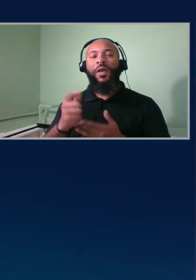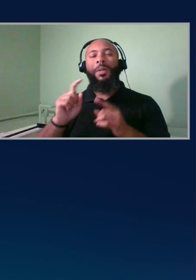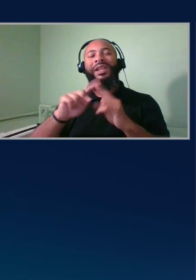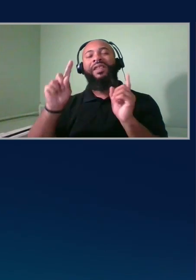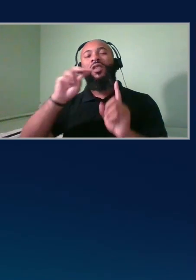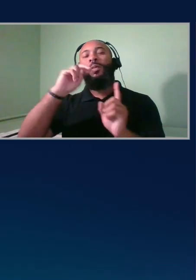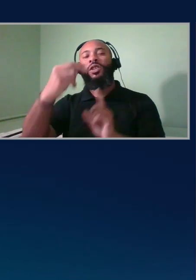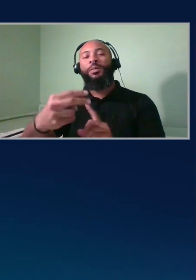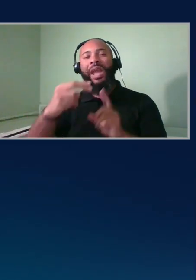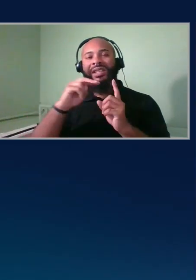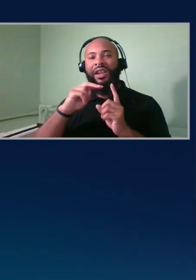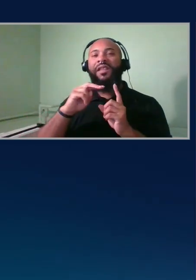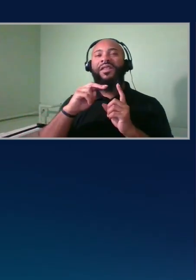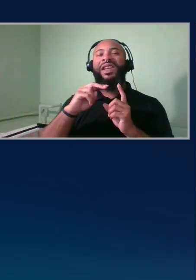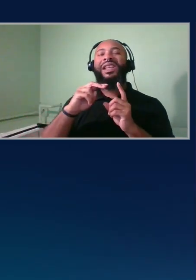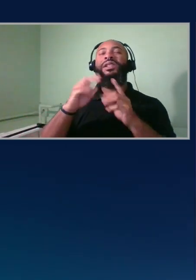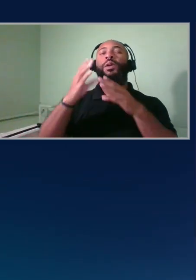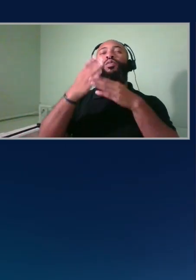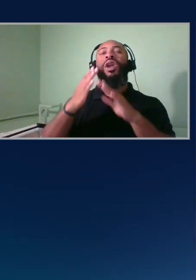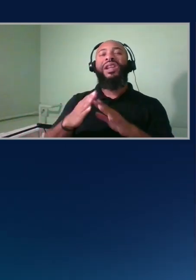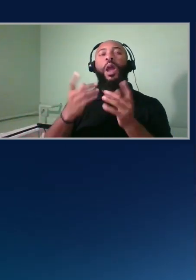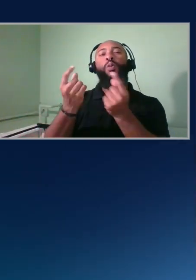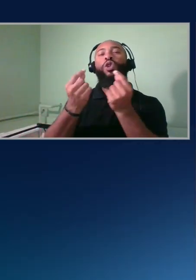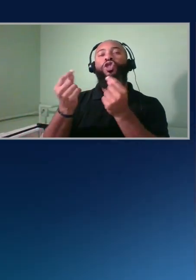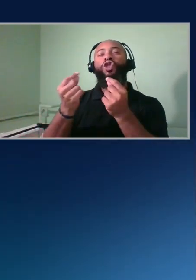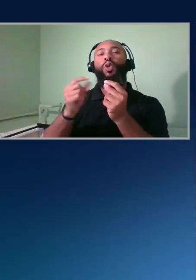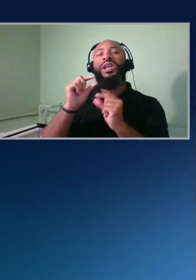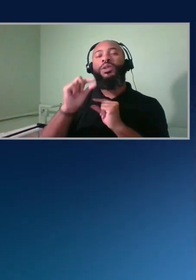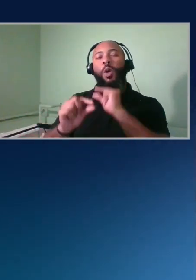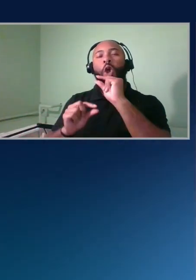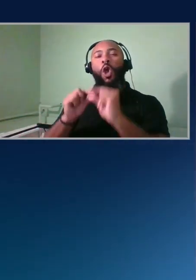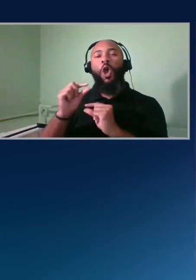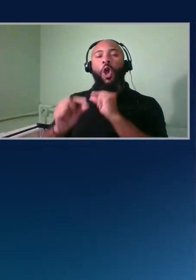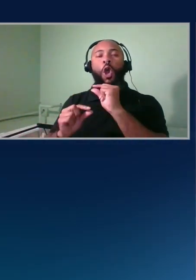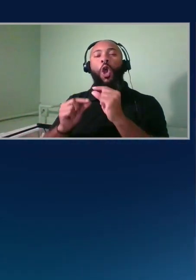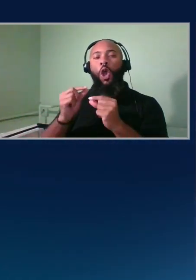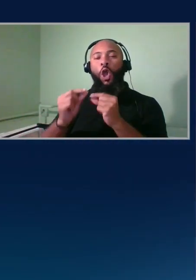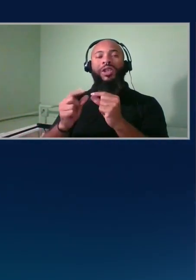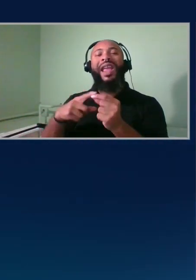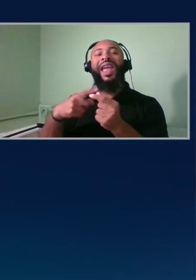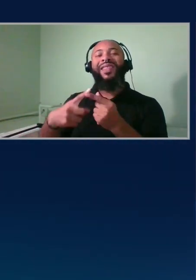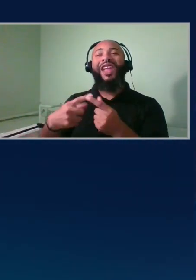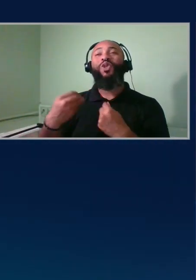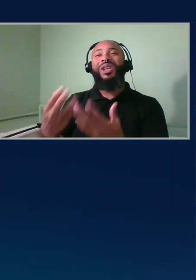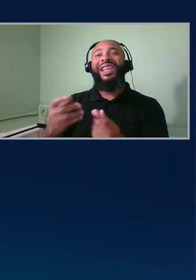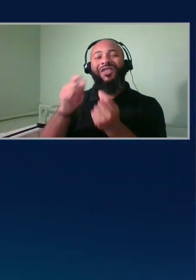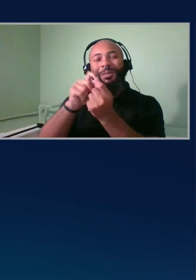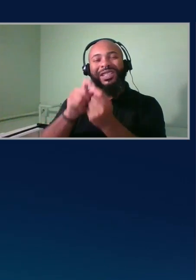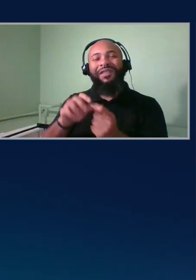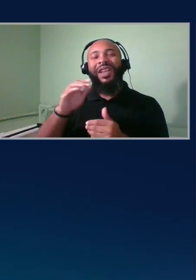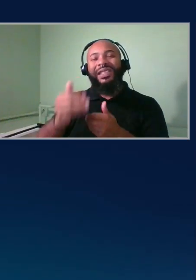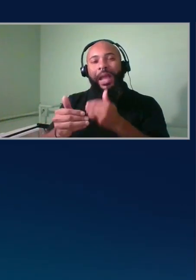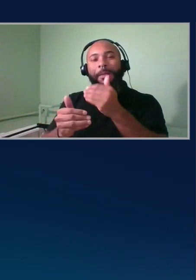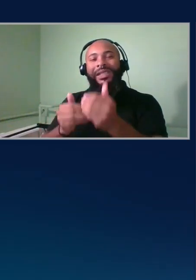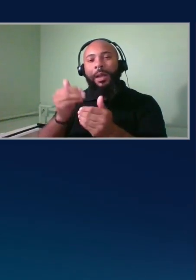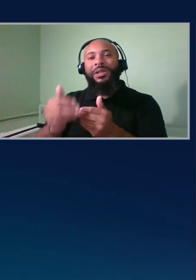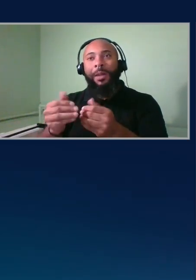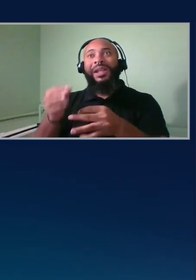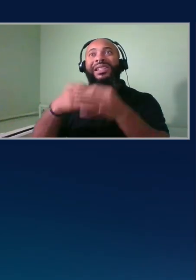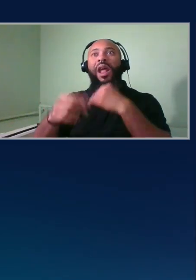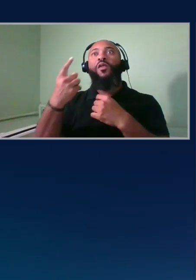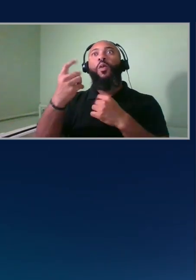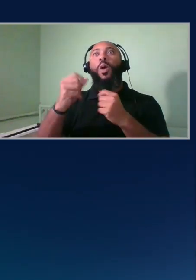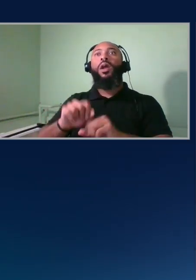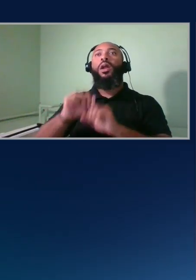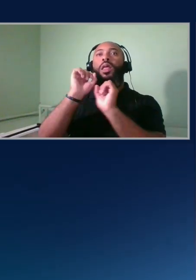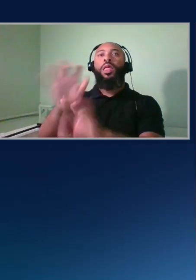break down what you're trying to do into small steps, and then you can give specific small steps rather than trying to give one giant blob. And that way,